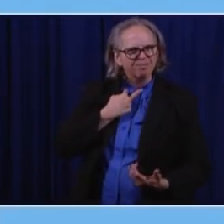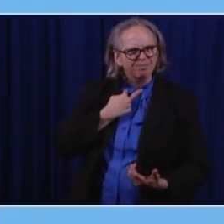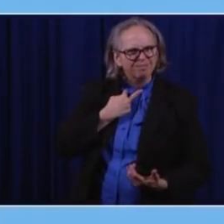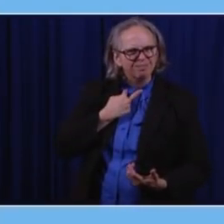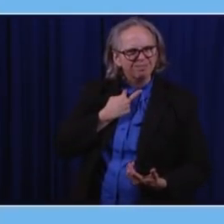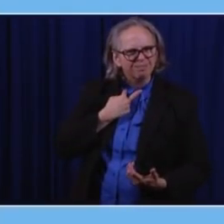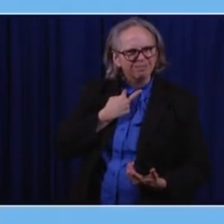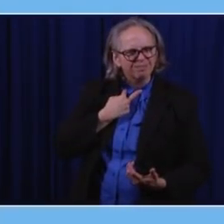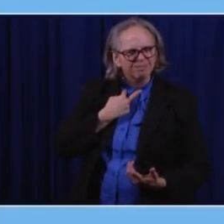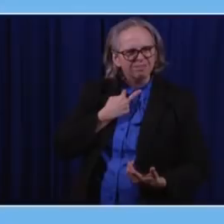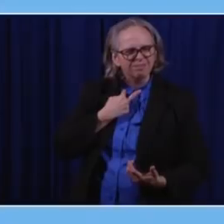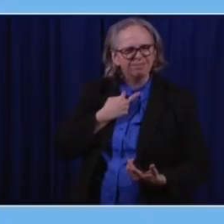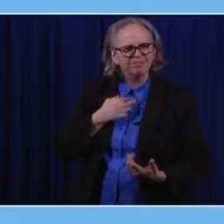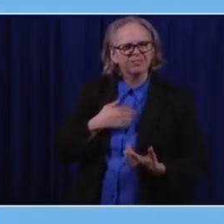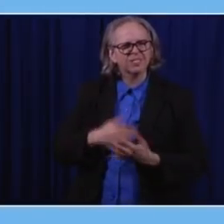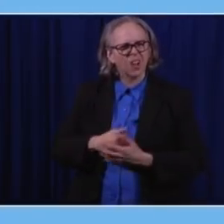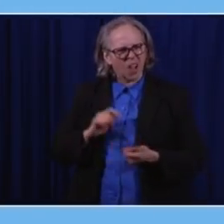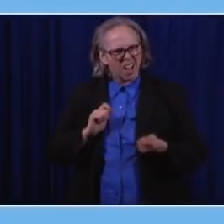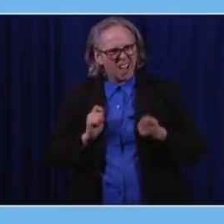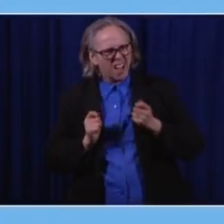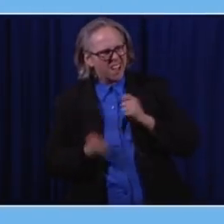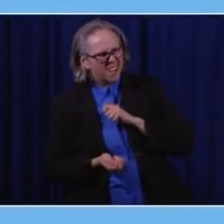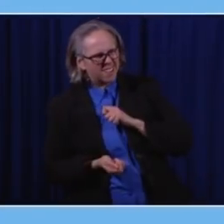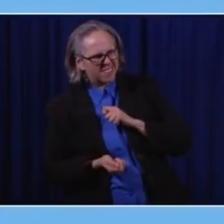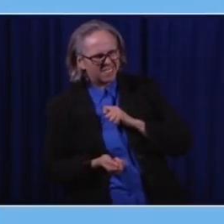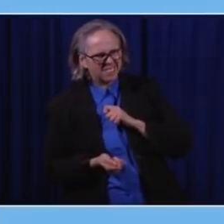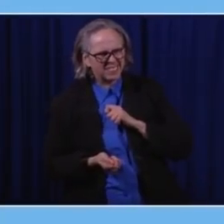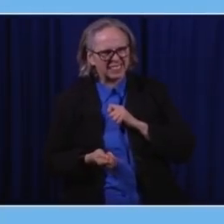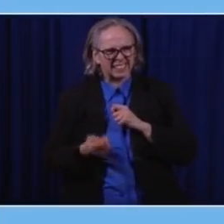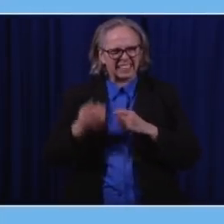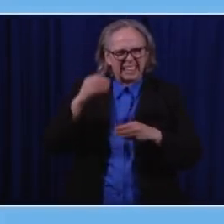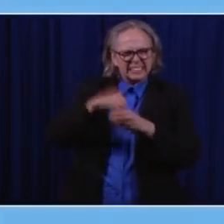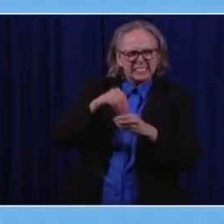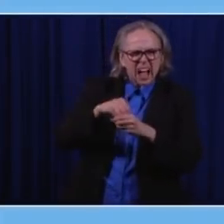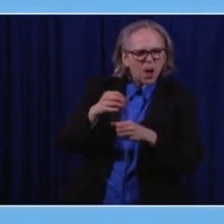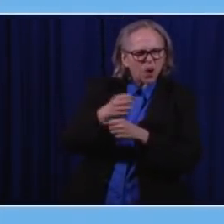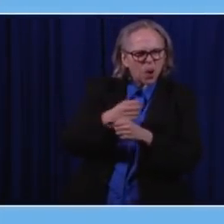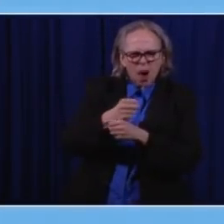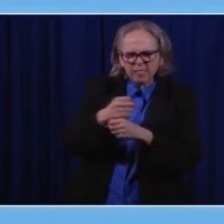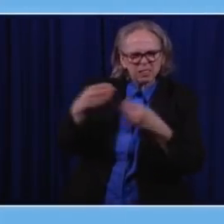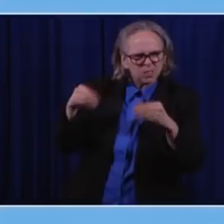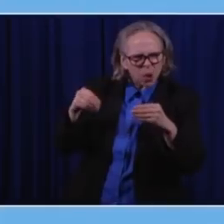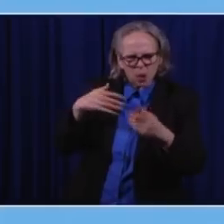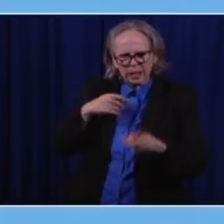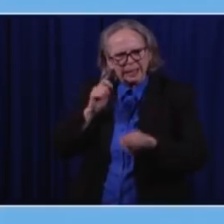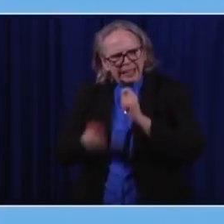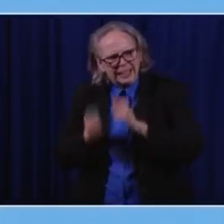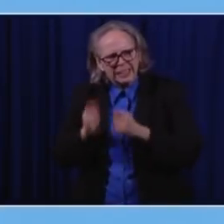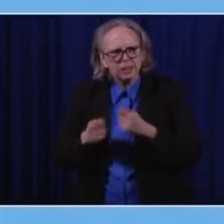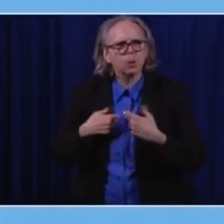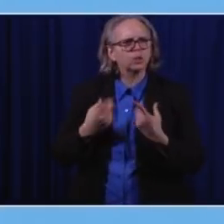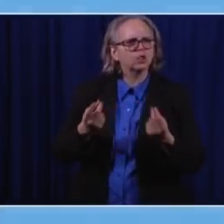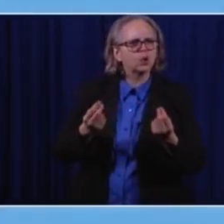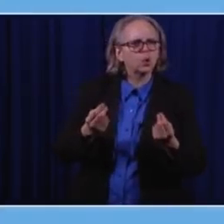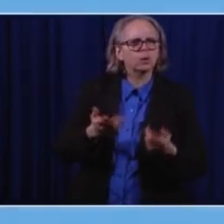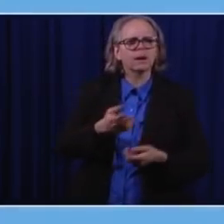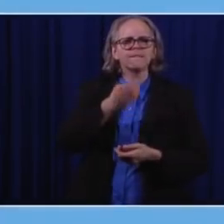also here, we're adapting at our coffee houses. We put our food truck out there and we've made up a